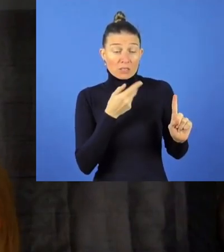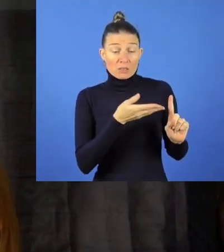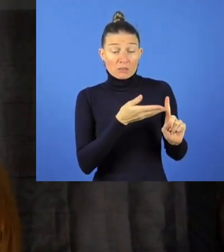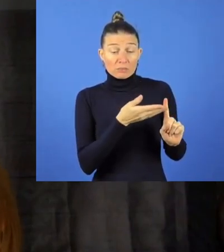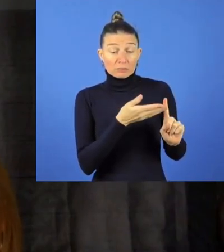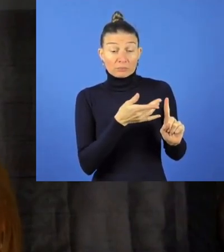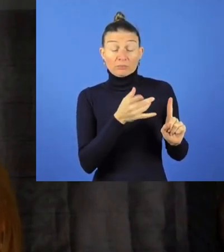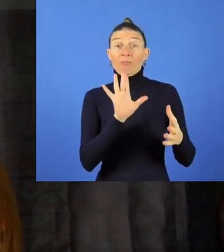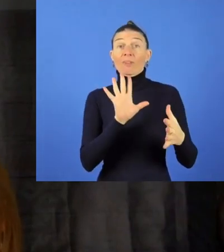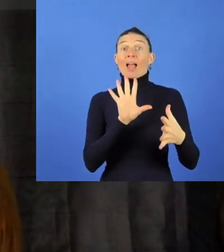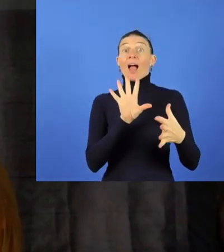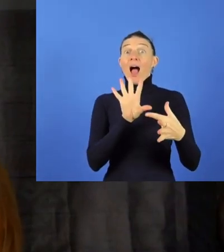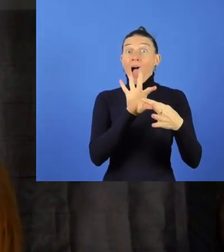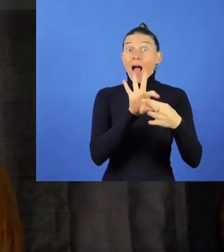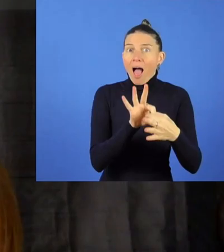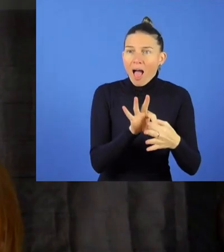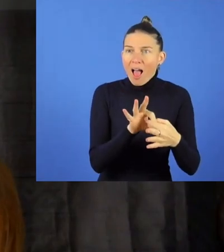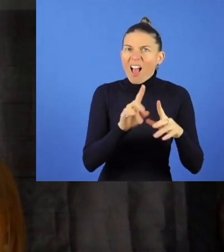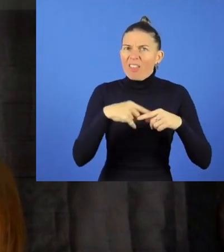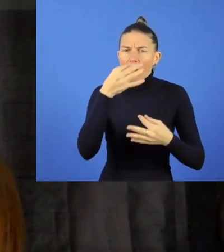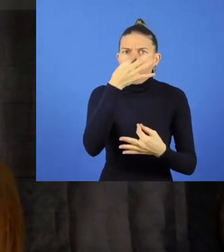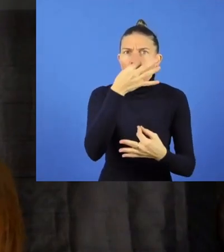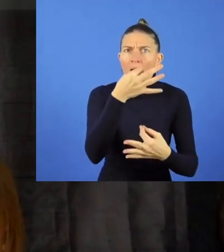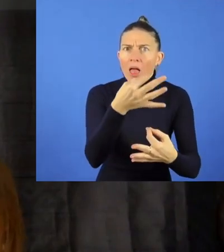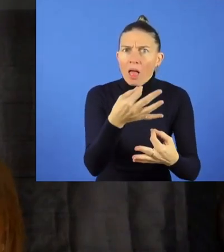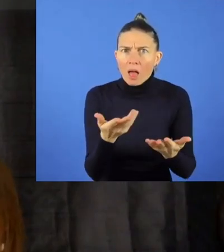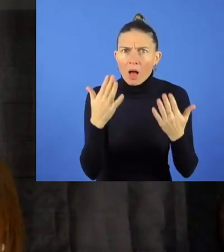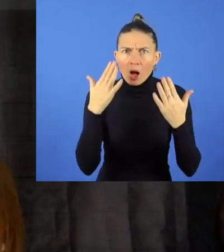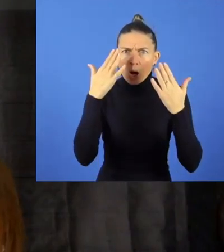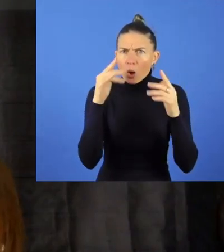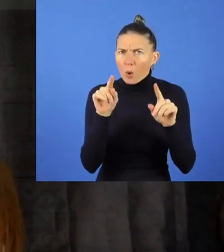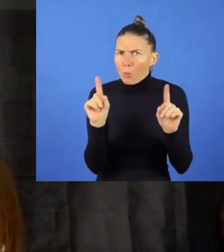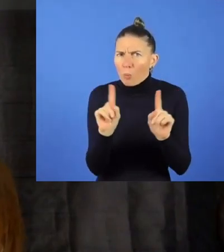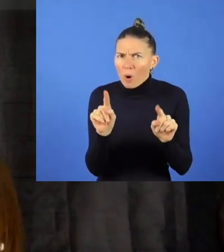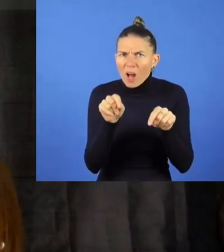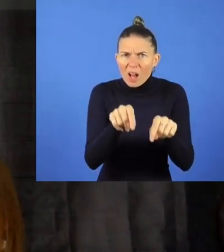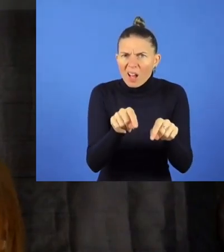will get interested into what is it about. And then everything else.